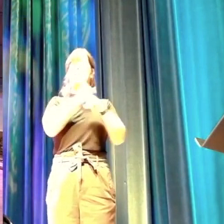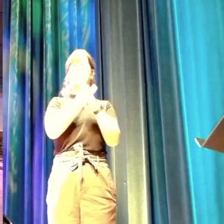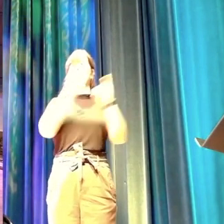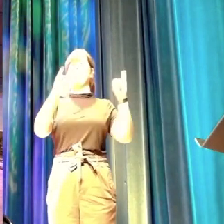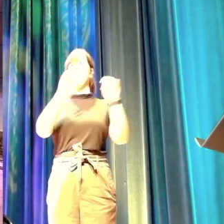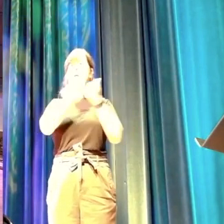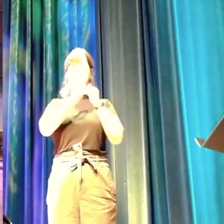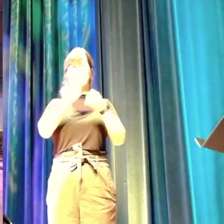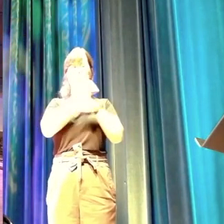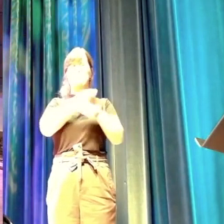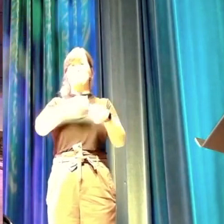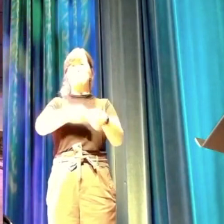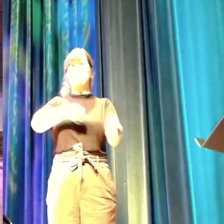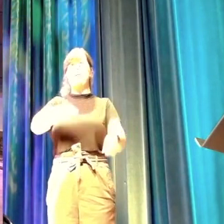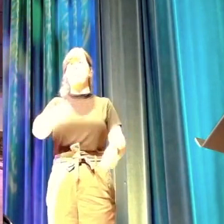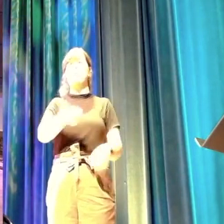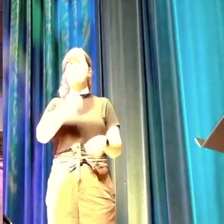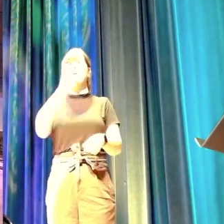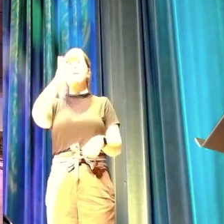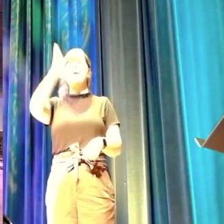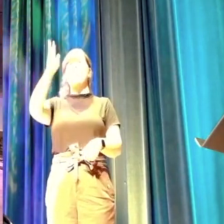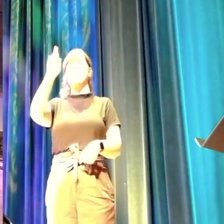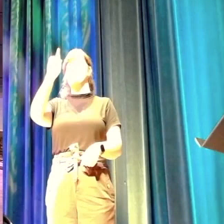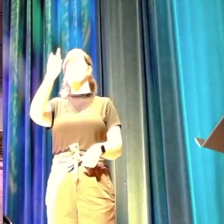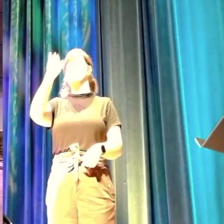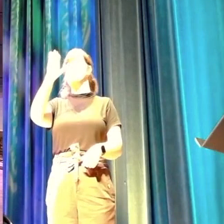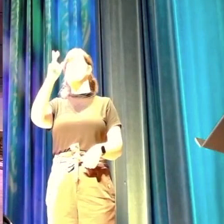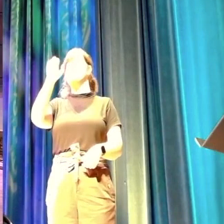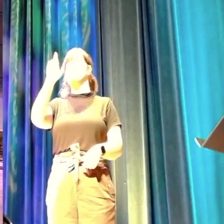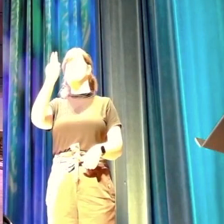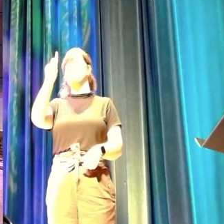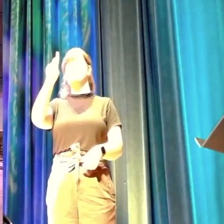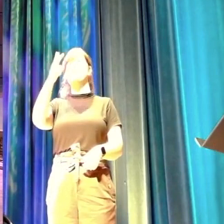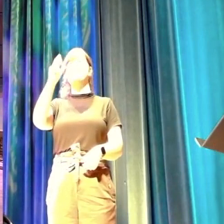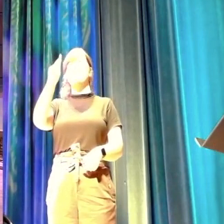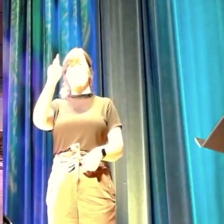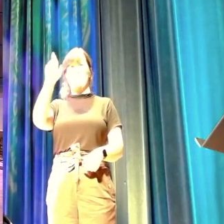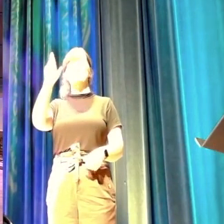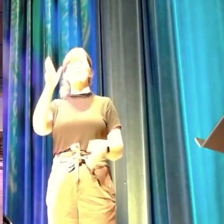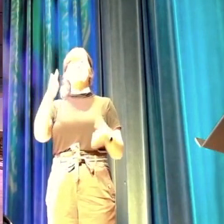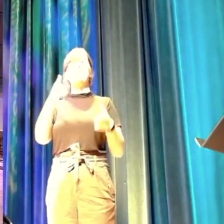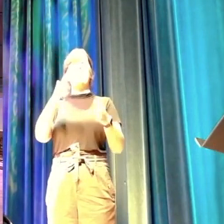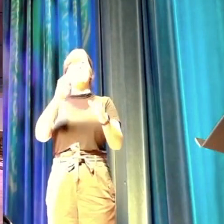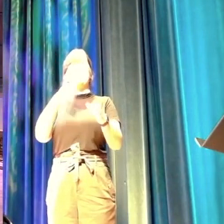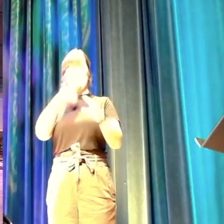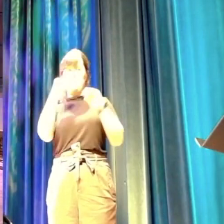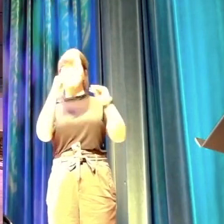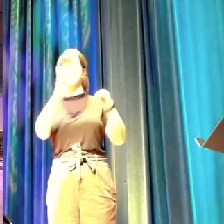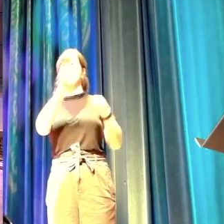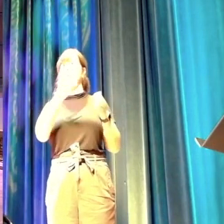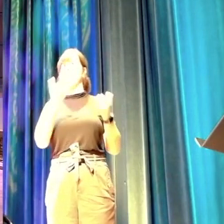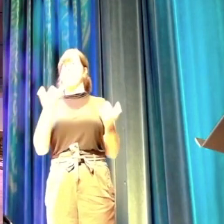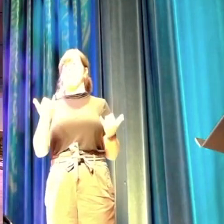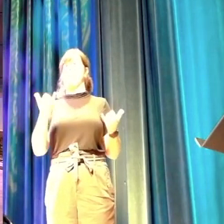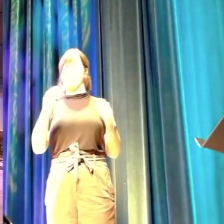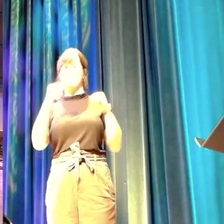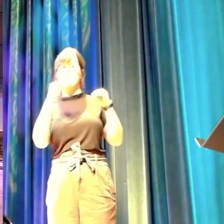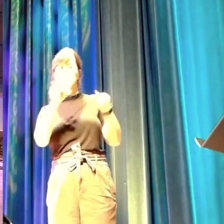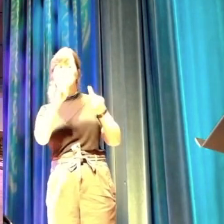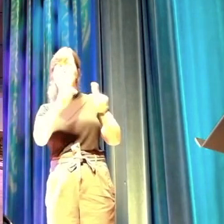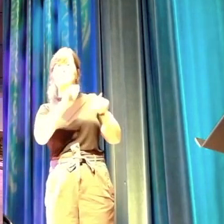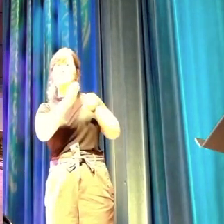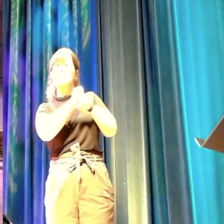using the cane. He came up with the Richard Hooper method, which is still taught right now, that we use that method when we